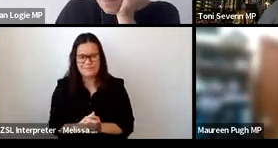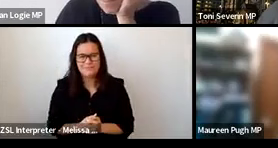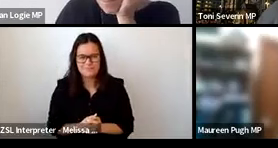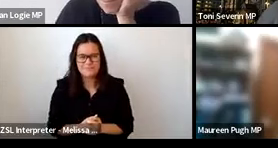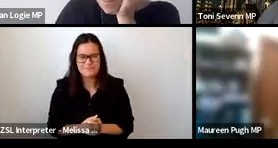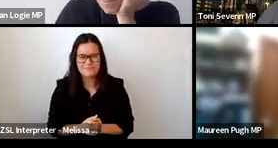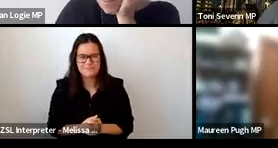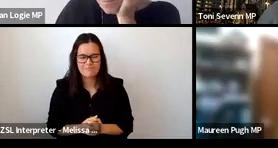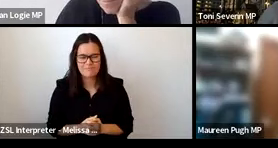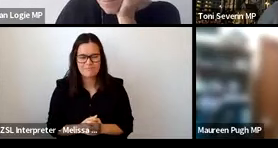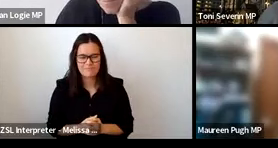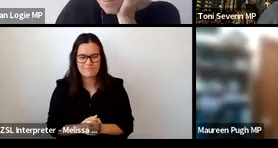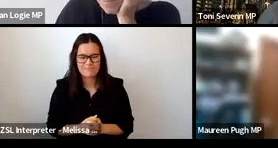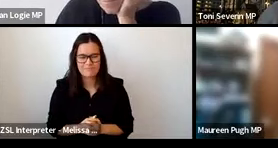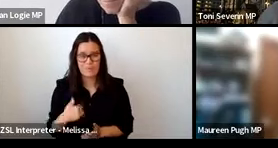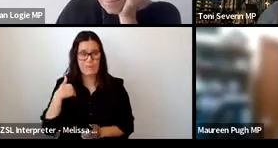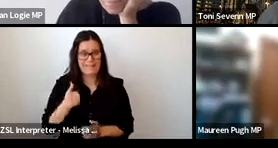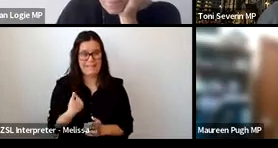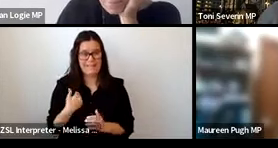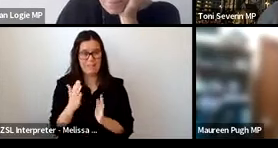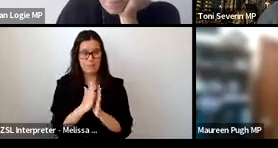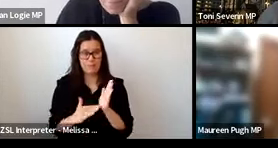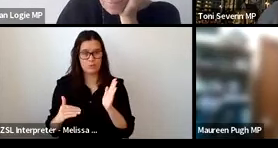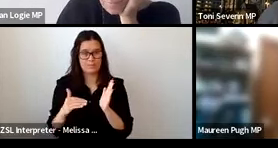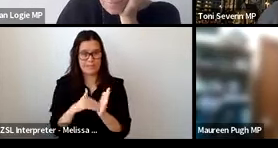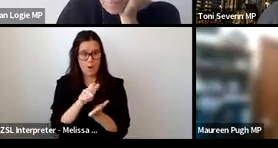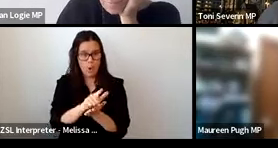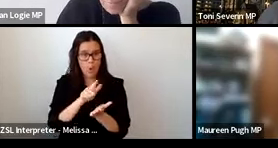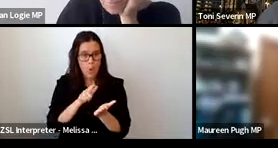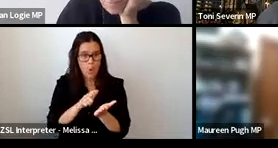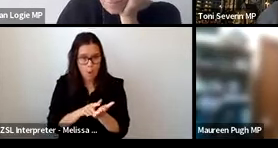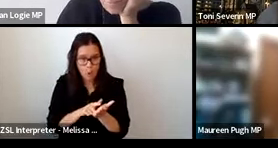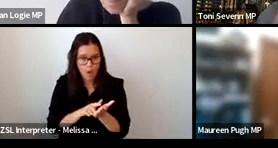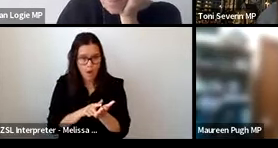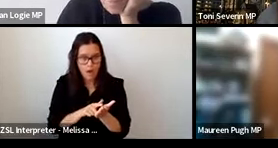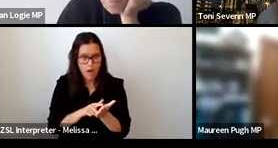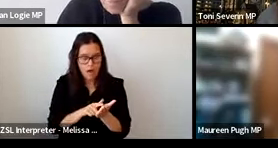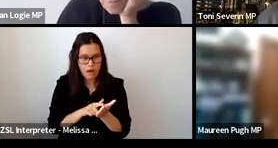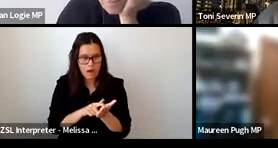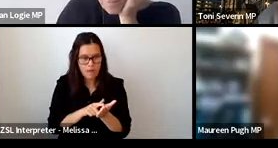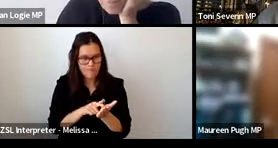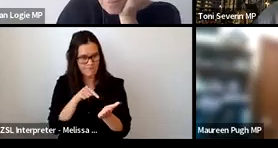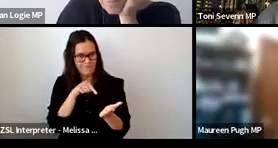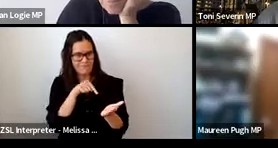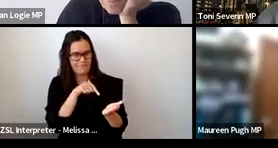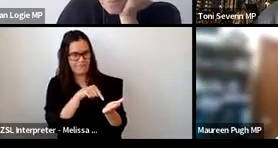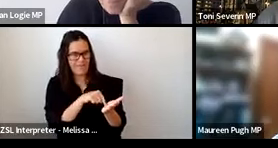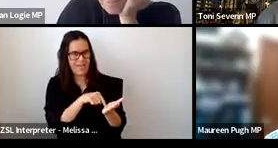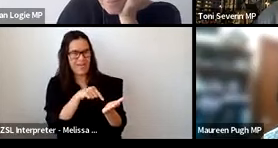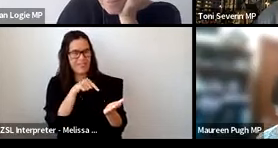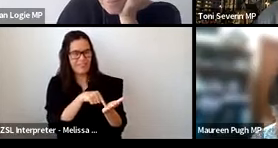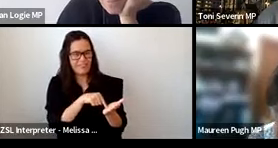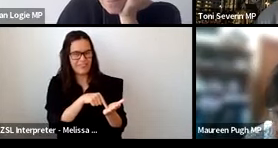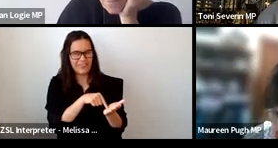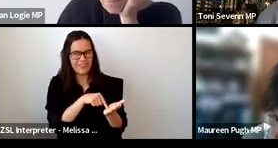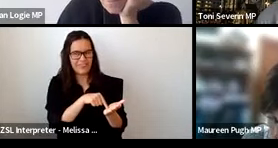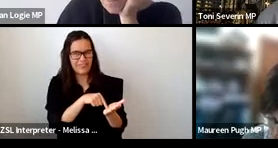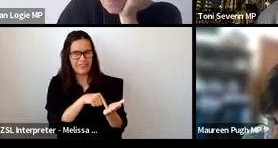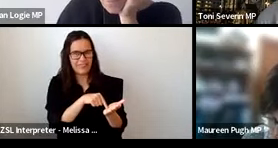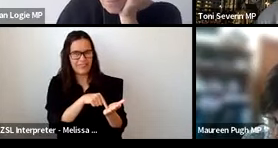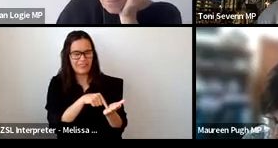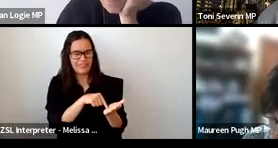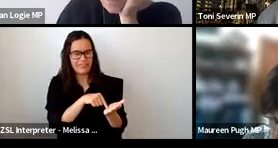We have to bring New Zealand legislation up to enforceable status in line